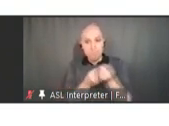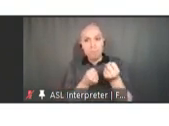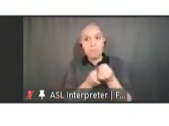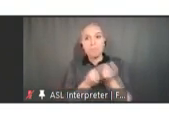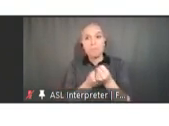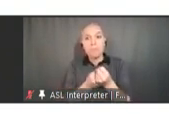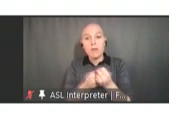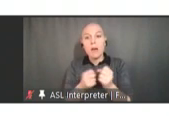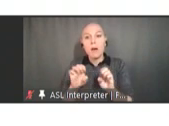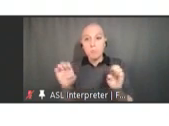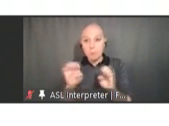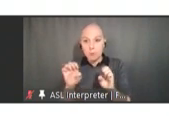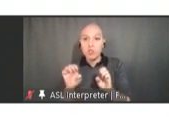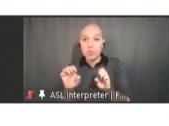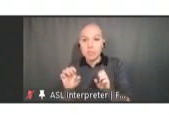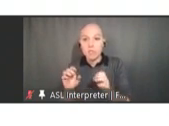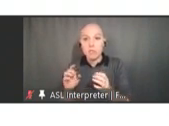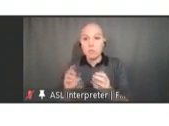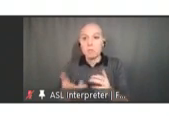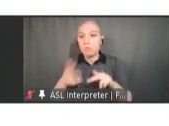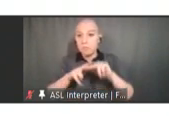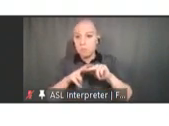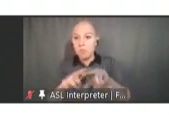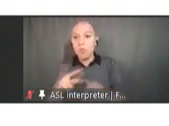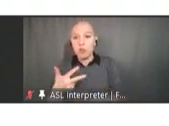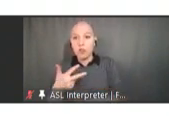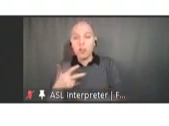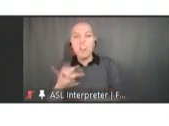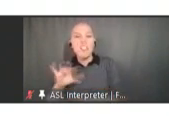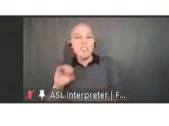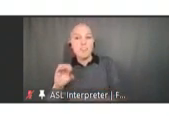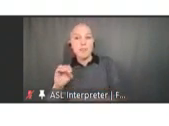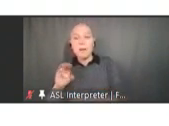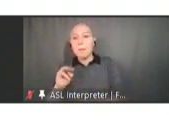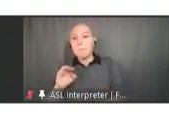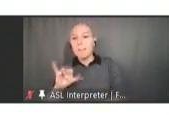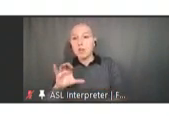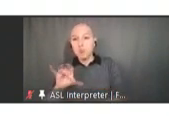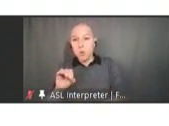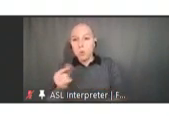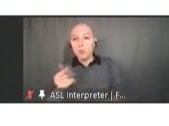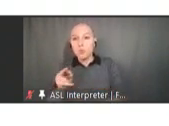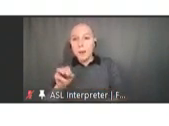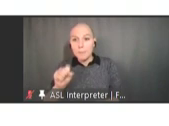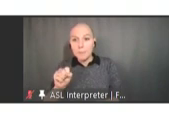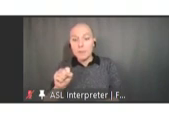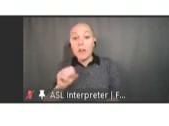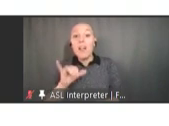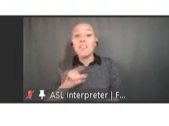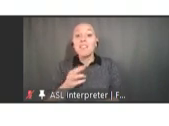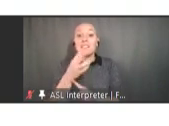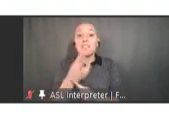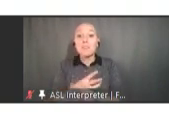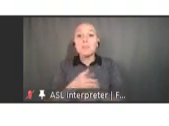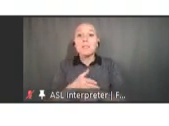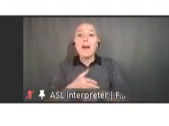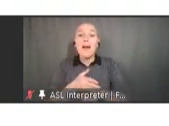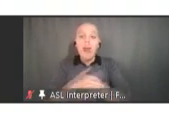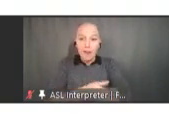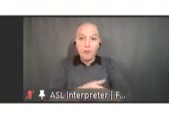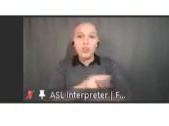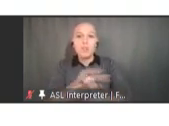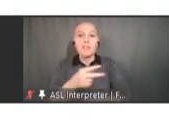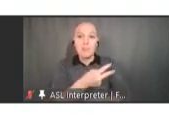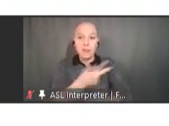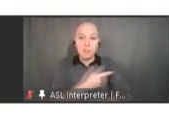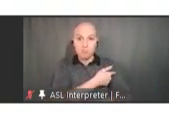which was 50 microgram. 6 months or more after the initial vaccine regimen completion for the